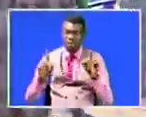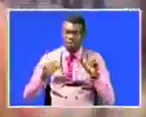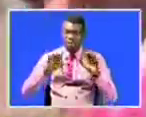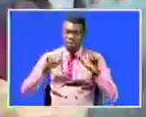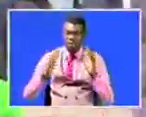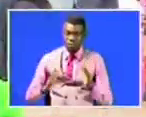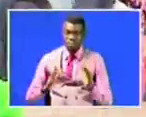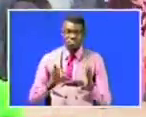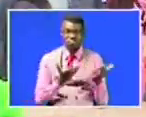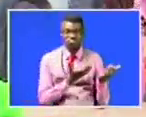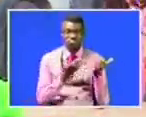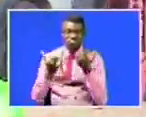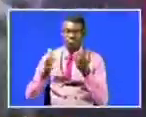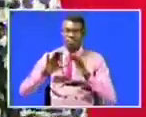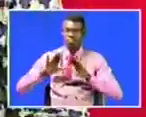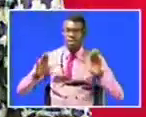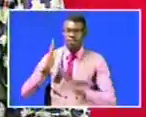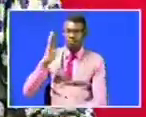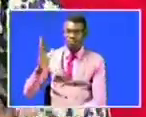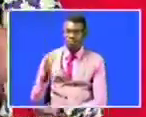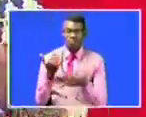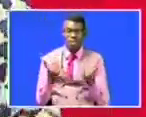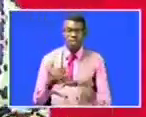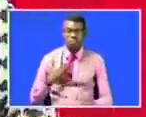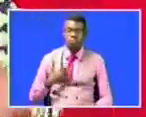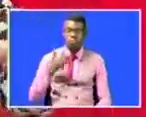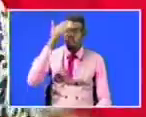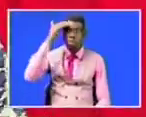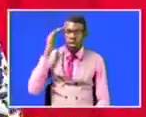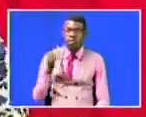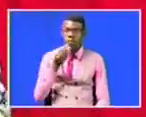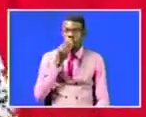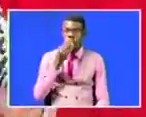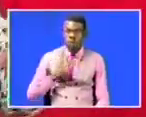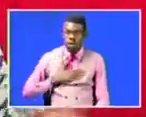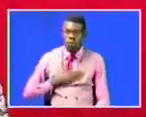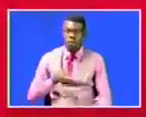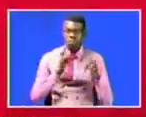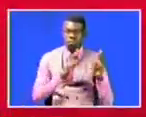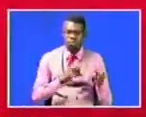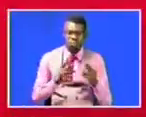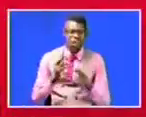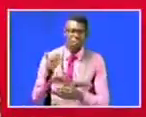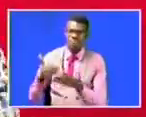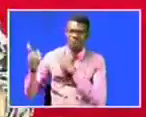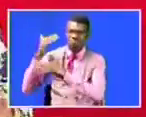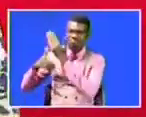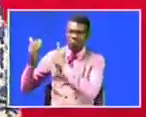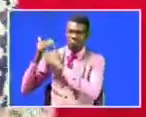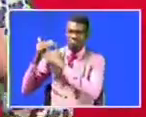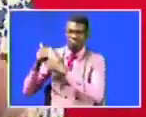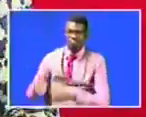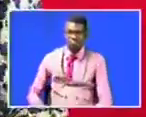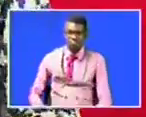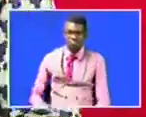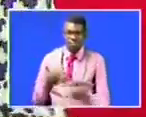to the market. Sasa siku hizi tumesahau hata ile chakula yetu ya kawaida ya zamani. Leo ni